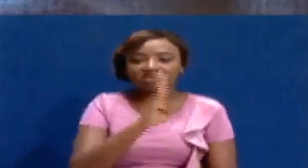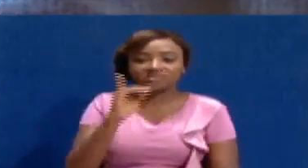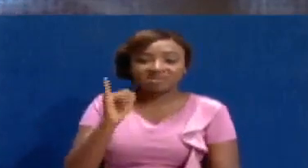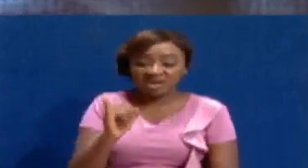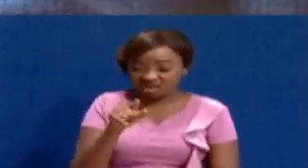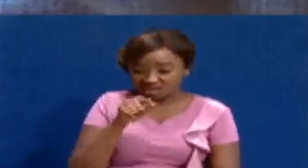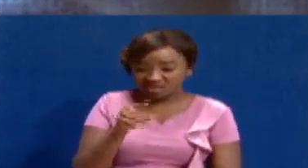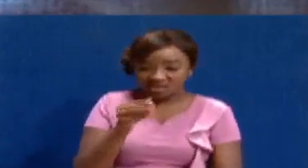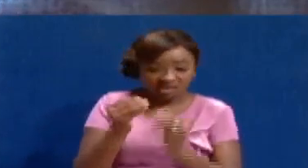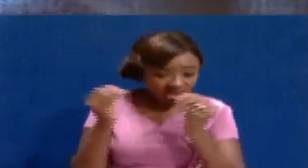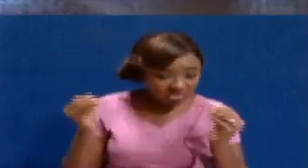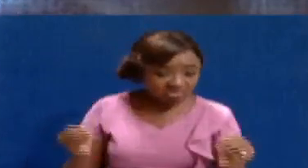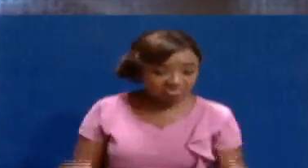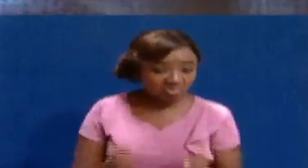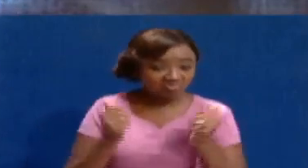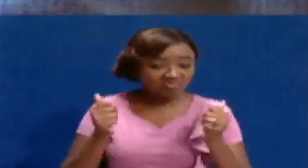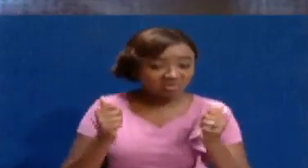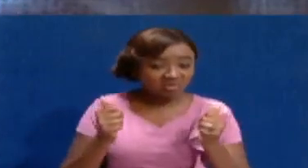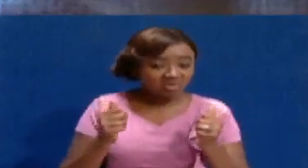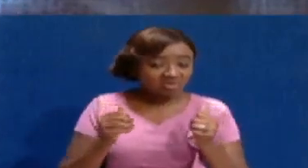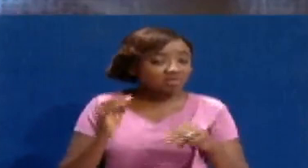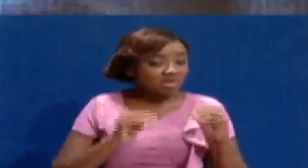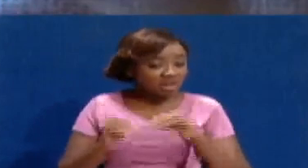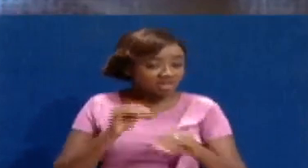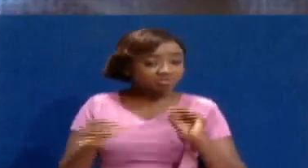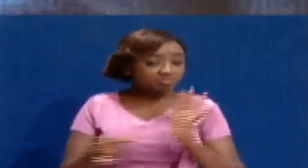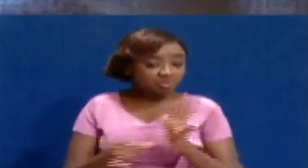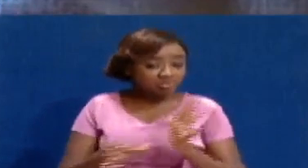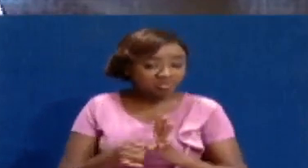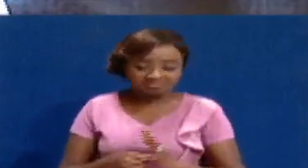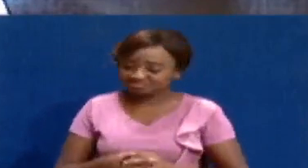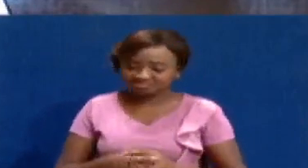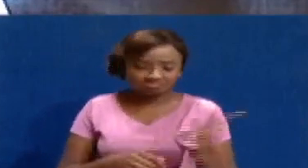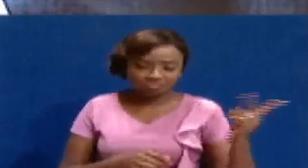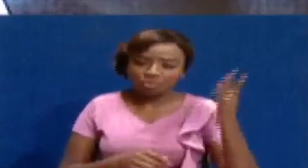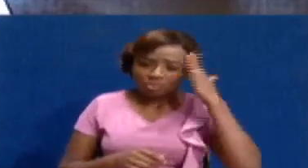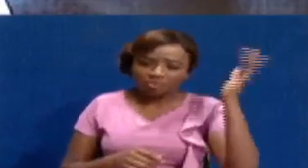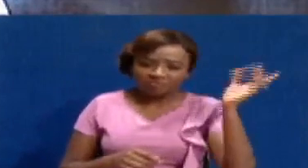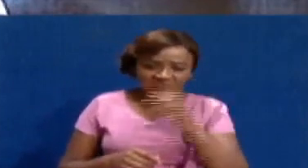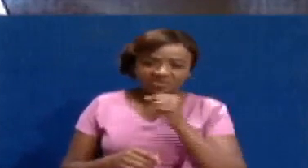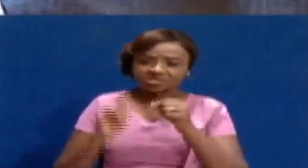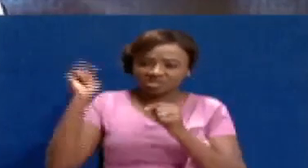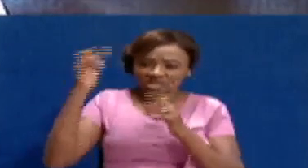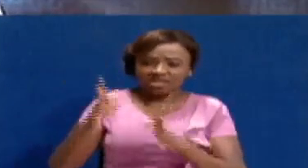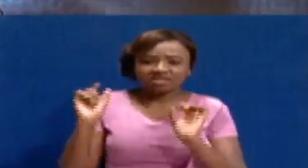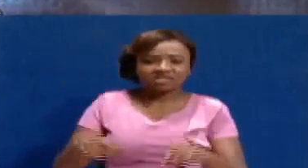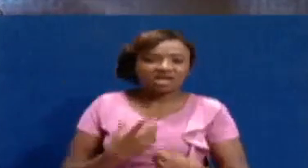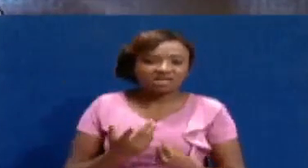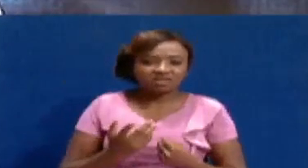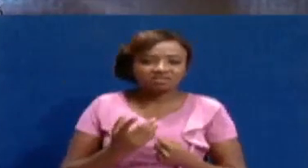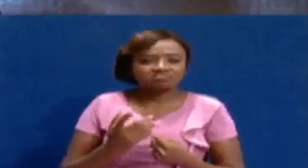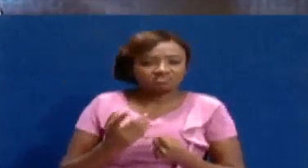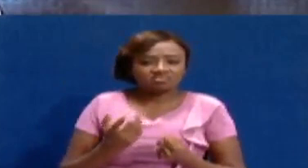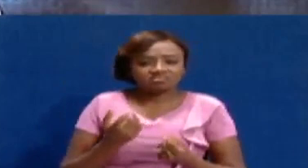quite confront, the question of credibility of elections. Both of them know Kenyans can handle results of a